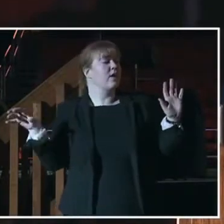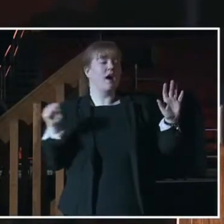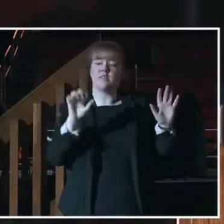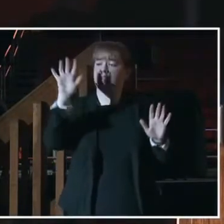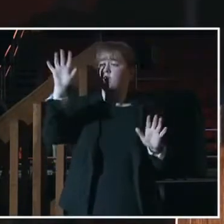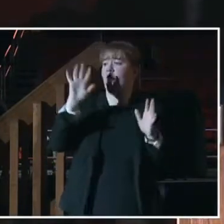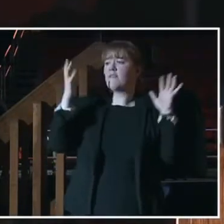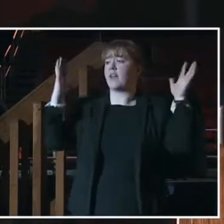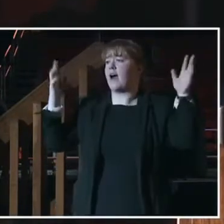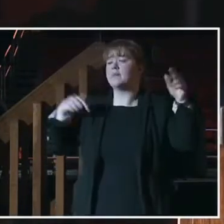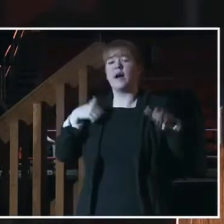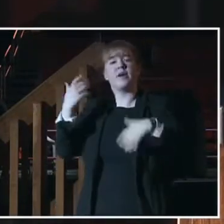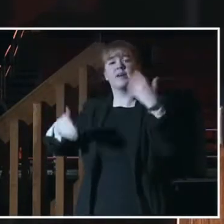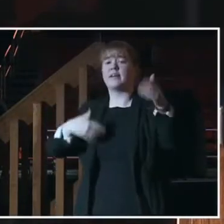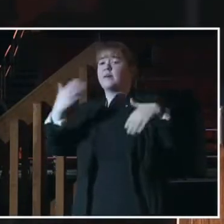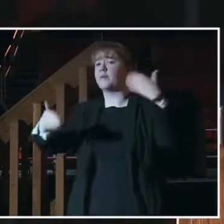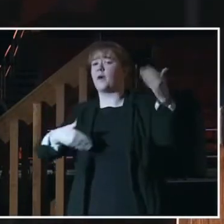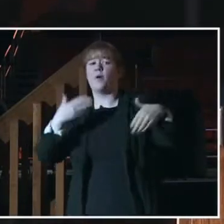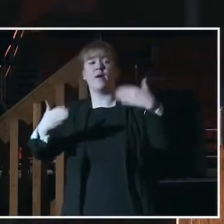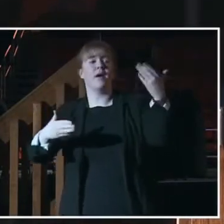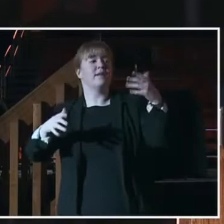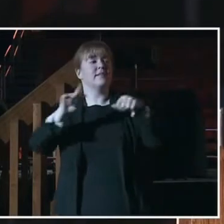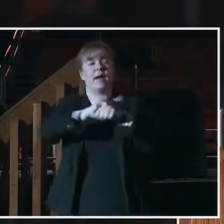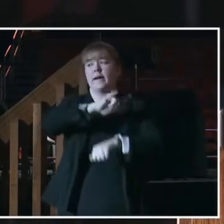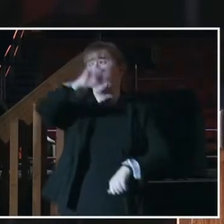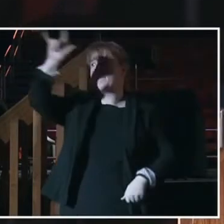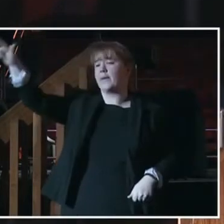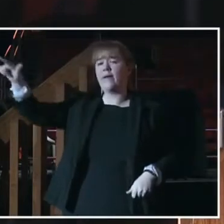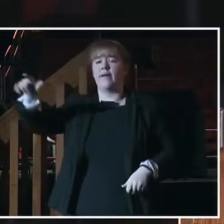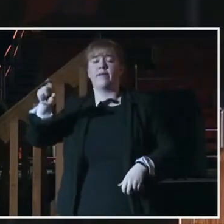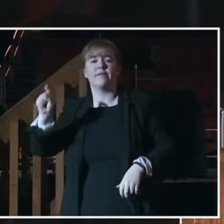I'm gonna keep going because I got a plane to catch.